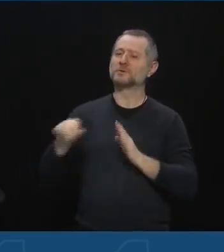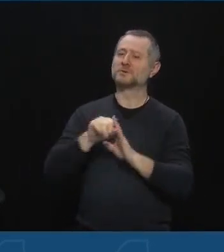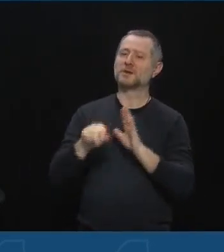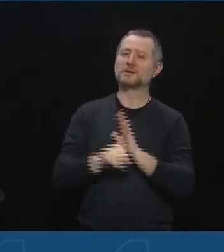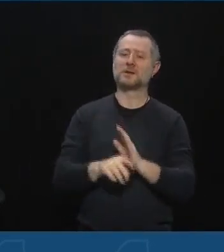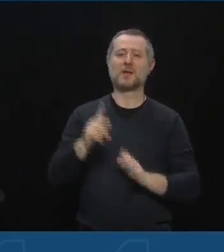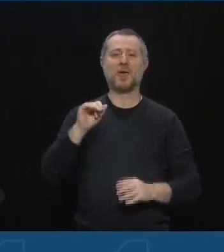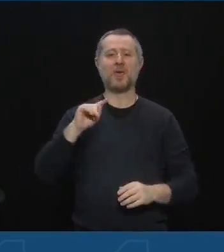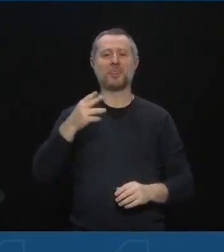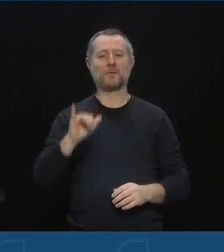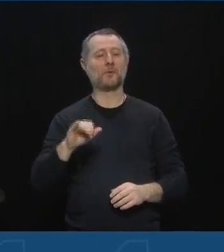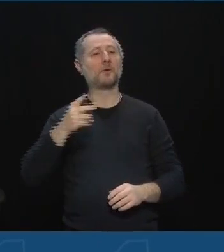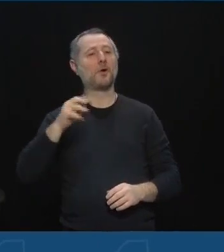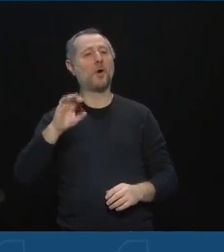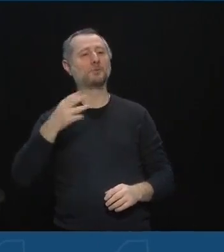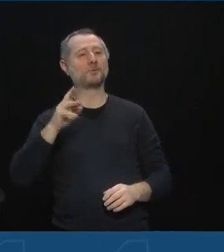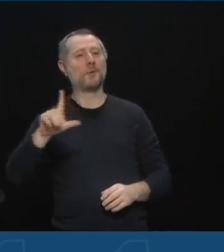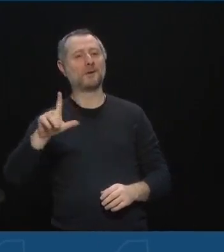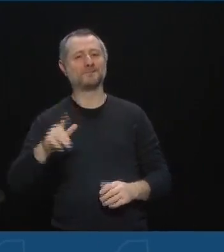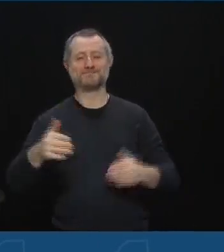Hochul.